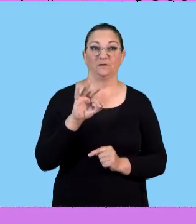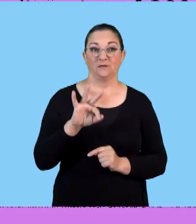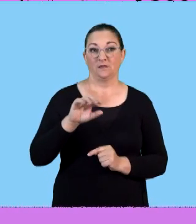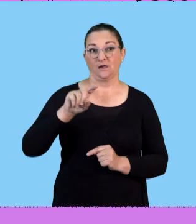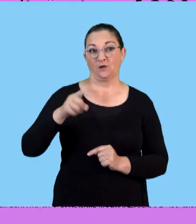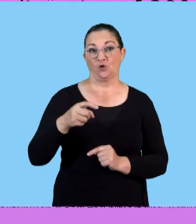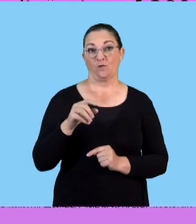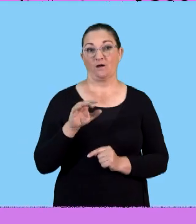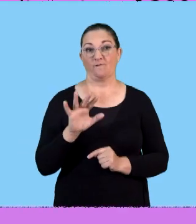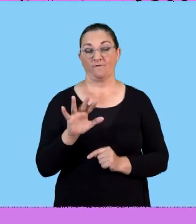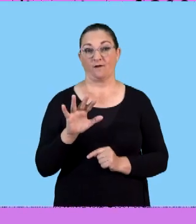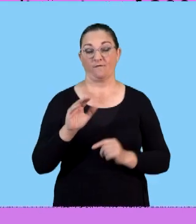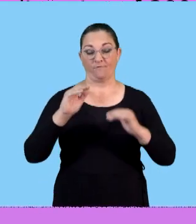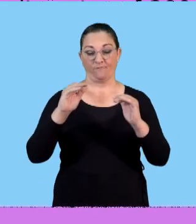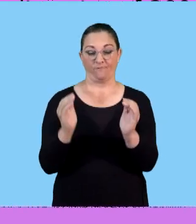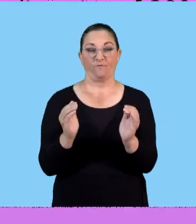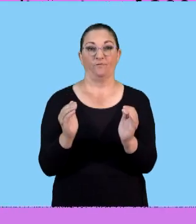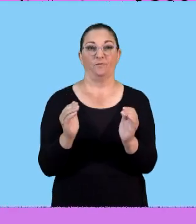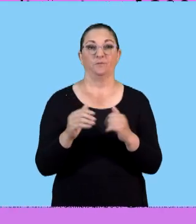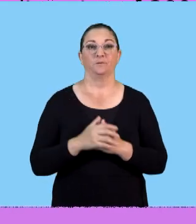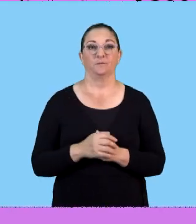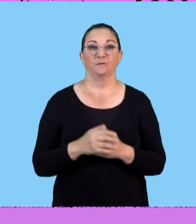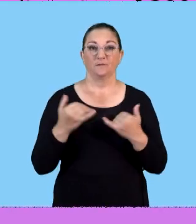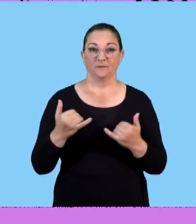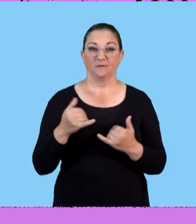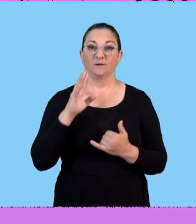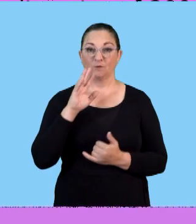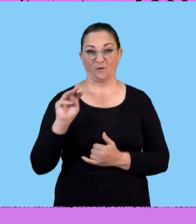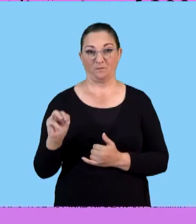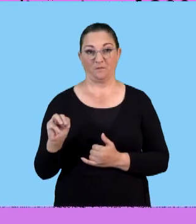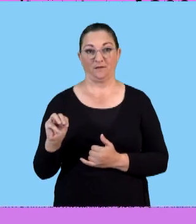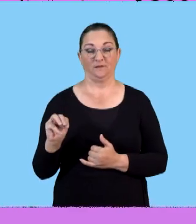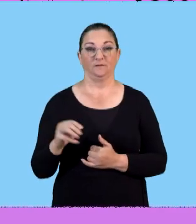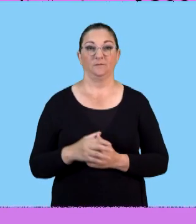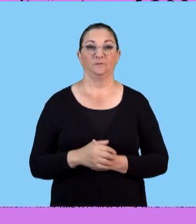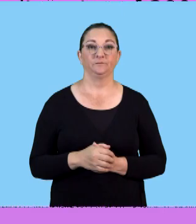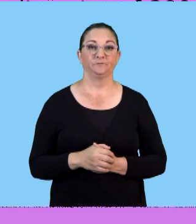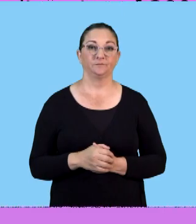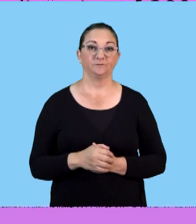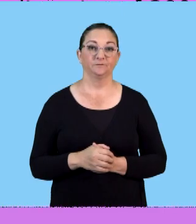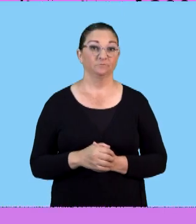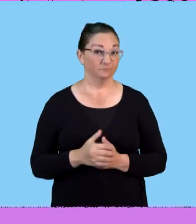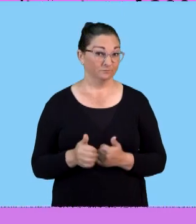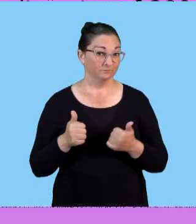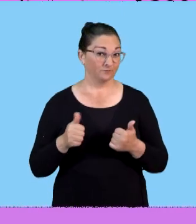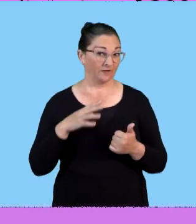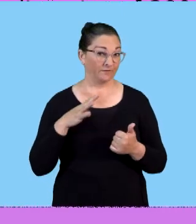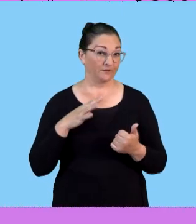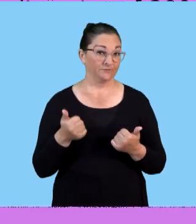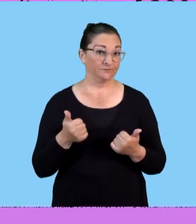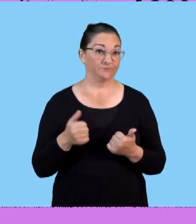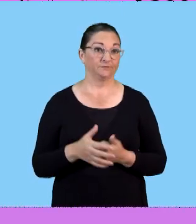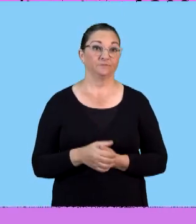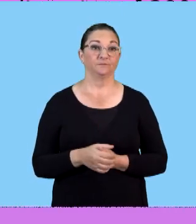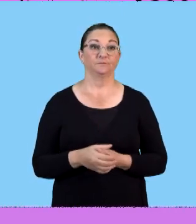length is 3,5. And I close that bracket. And remember, now I'll indicate my unit as meters. Guys, are we all